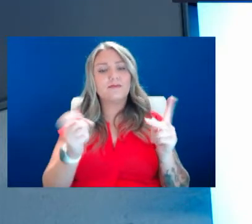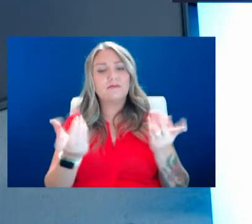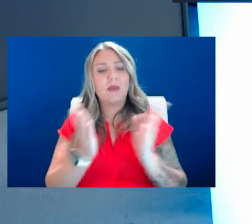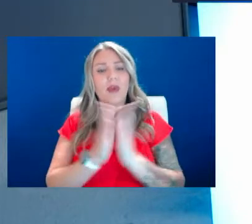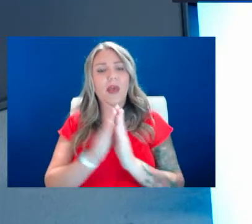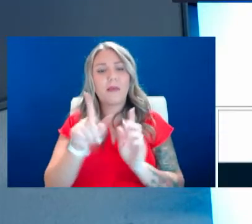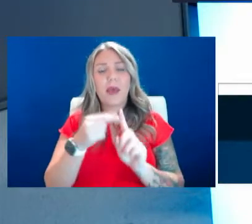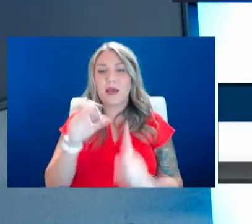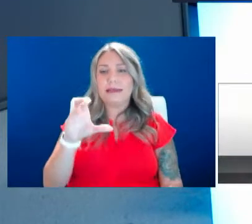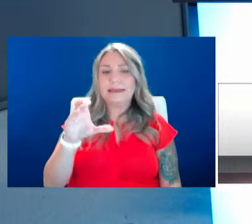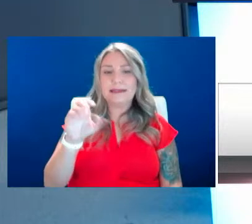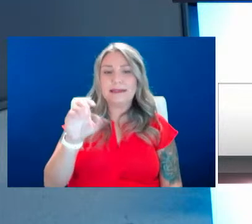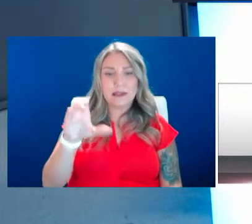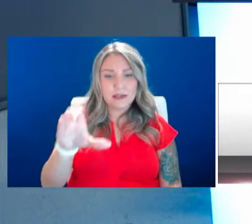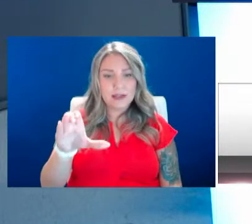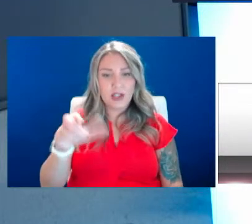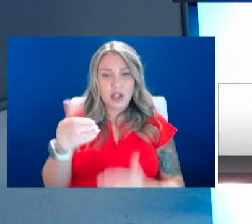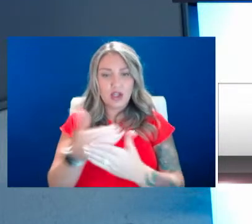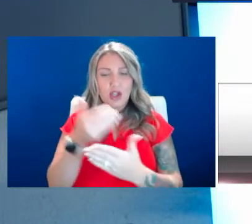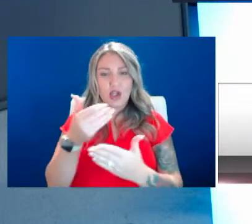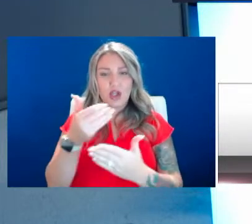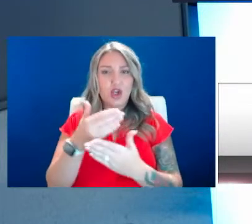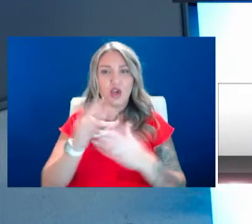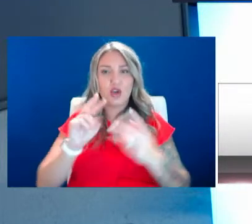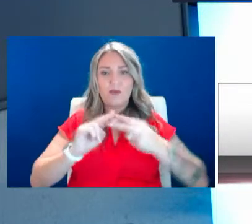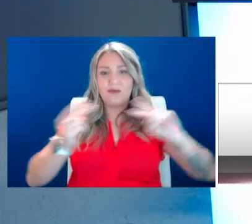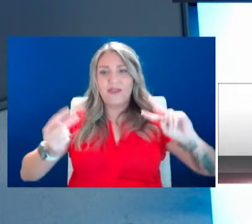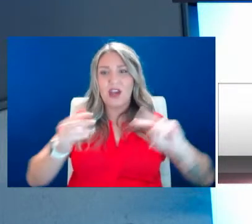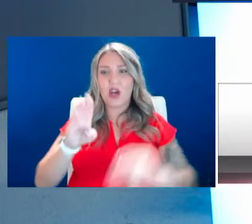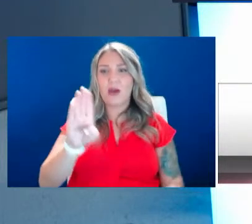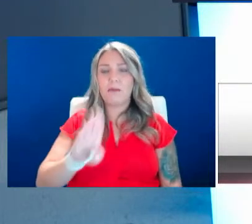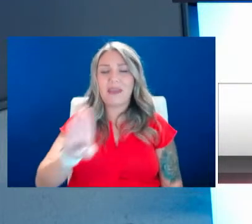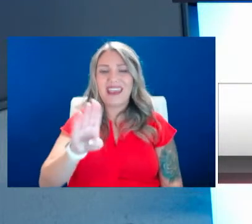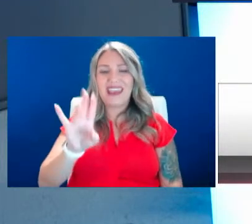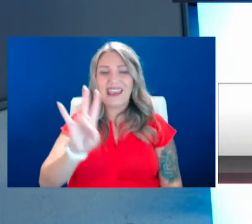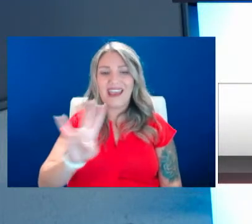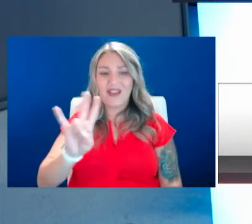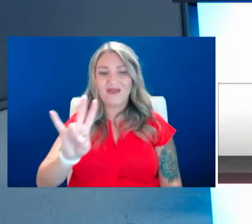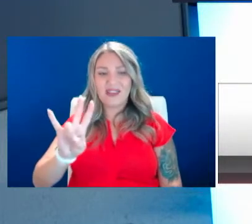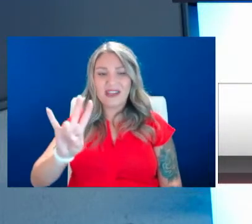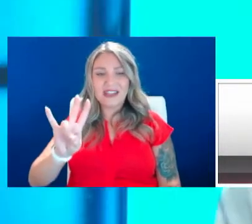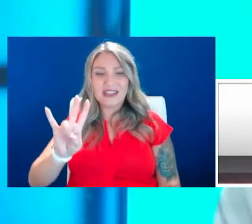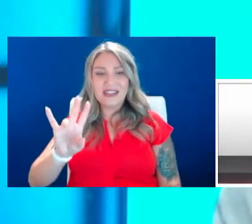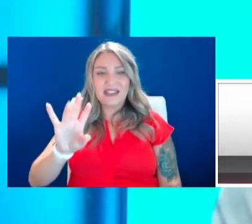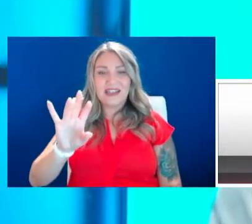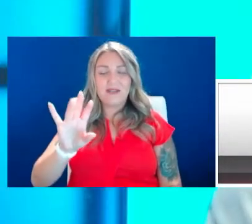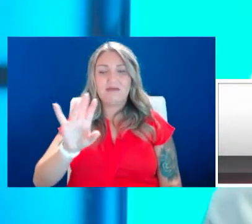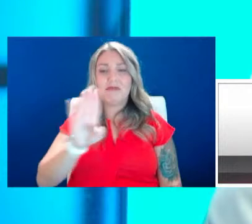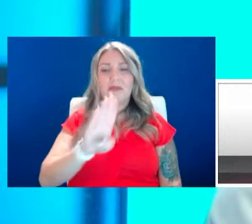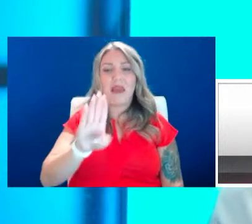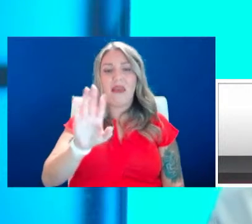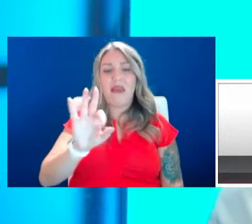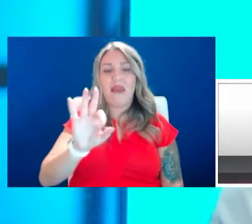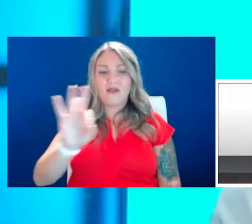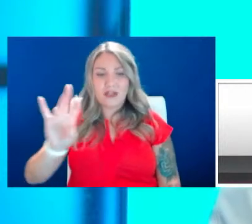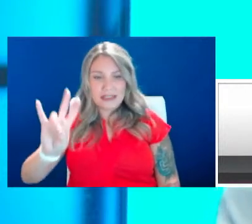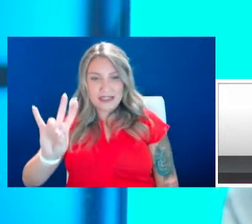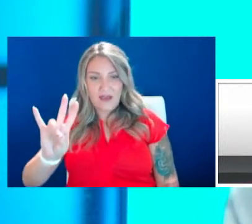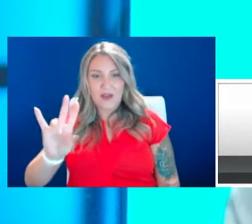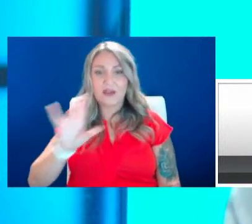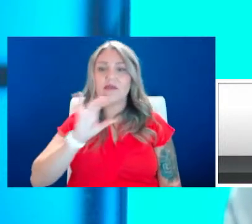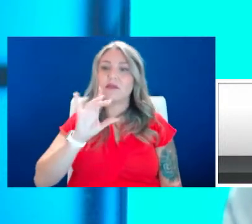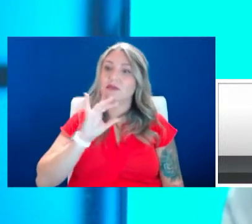CDC, the new variant called BF7. What do we know about it? What's its impact? Yeah, still, it's very, very